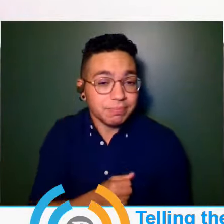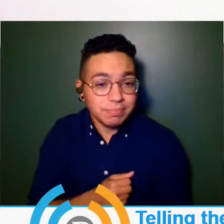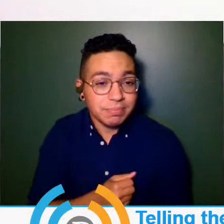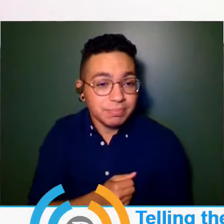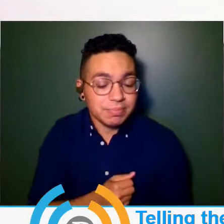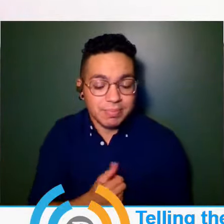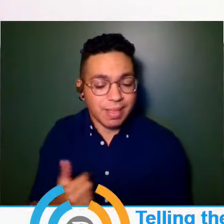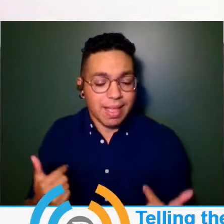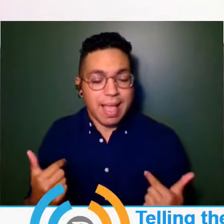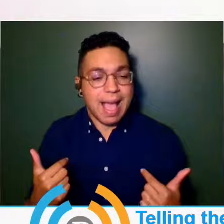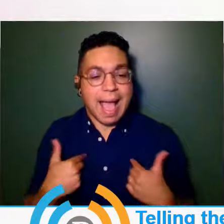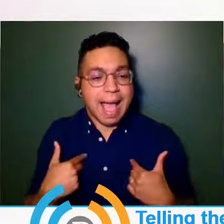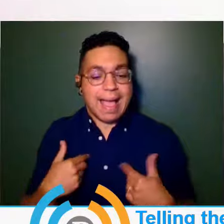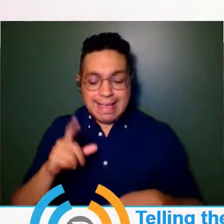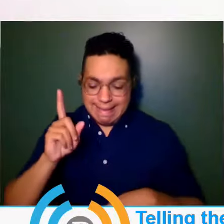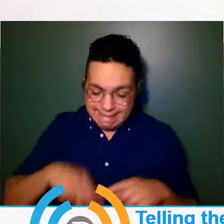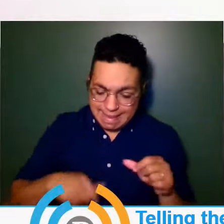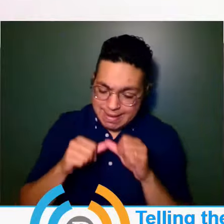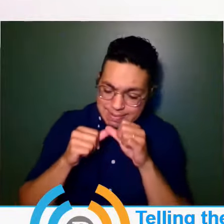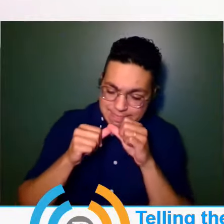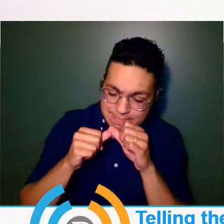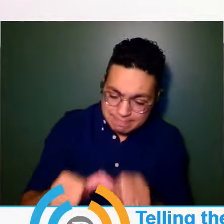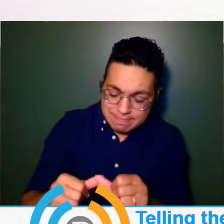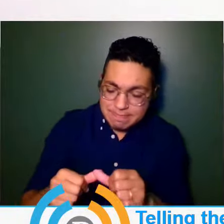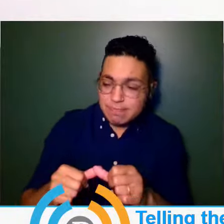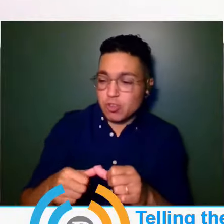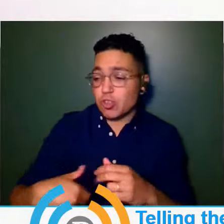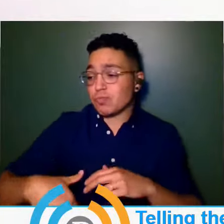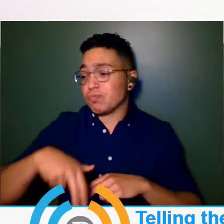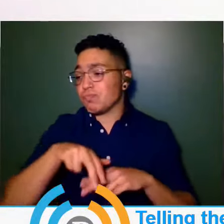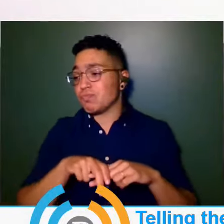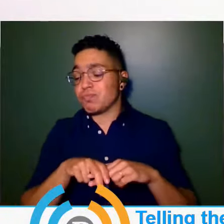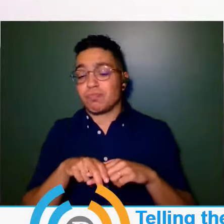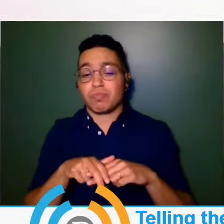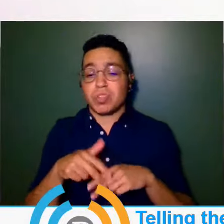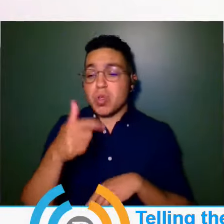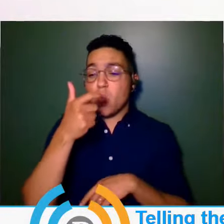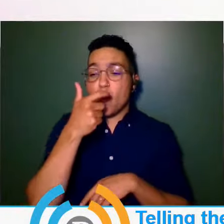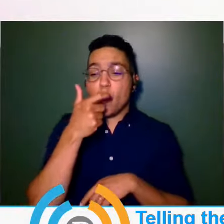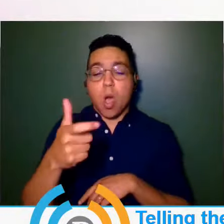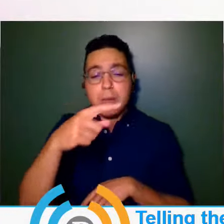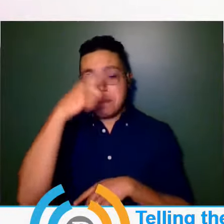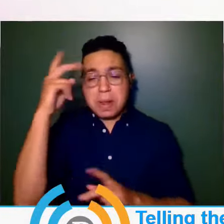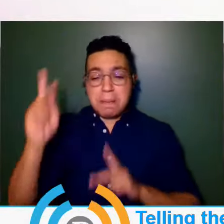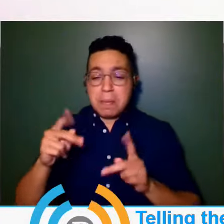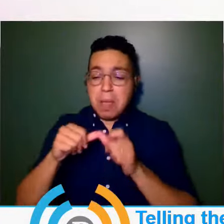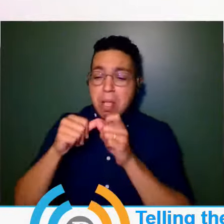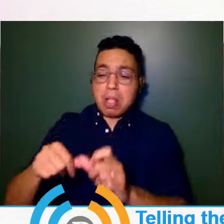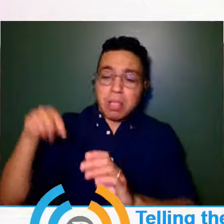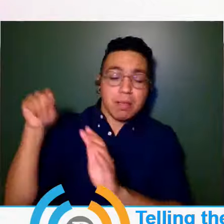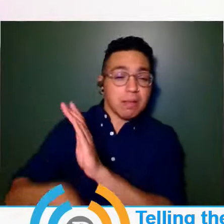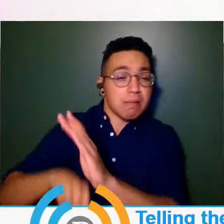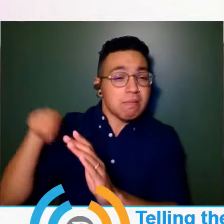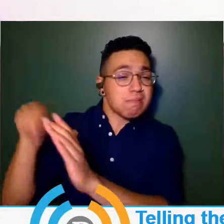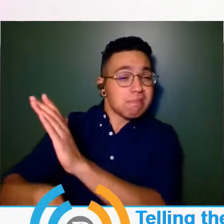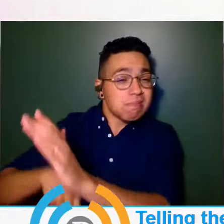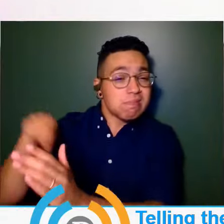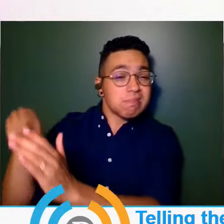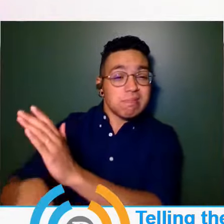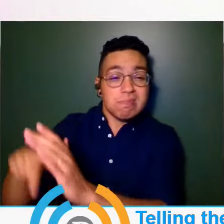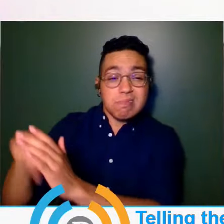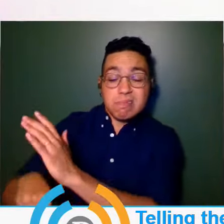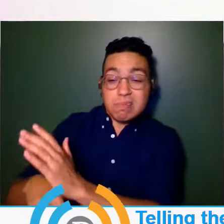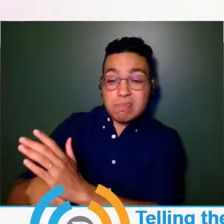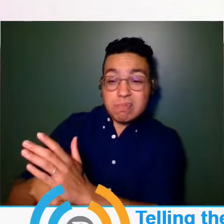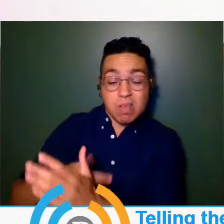I just can't continue to sit here and watch Black people continue to be murdered on my timeline.